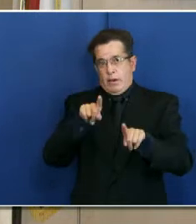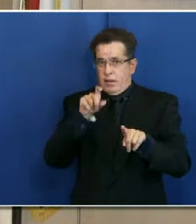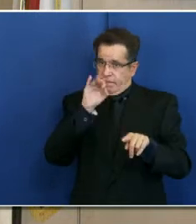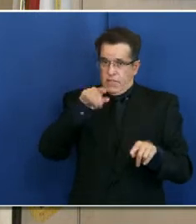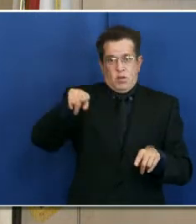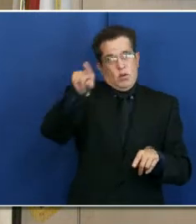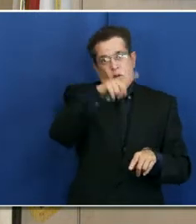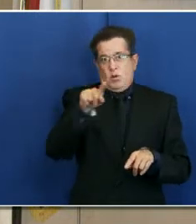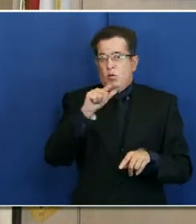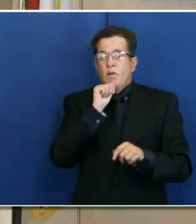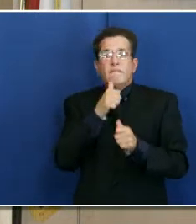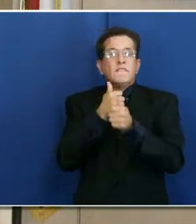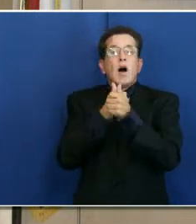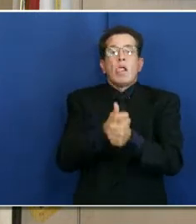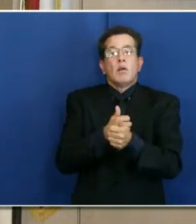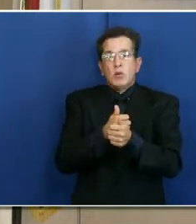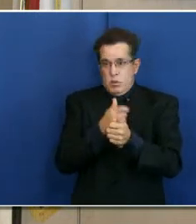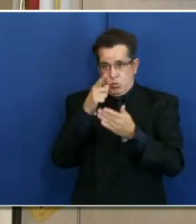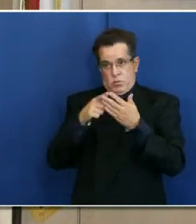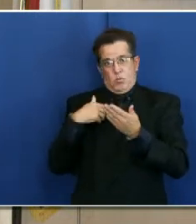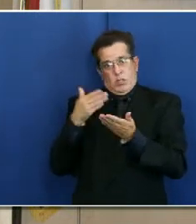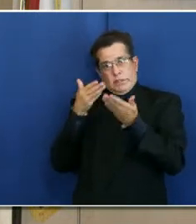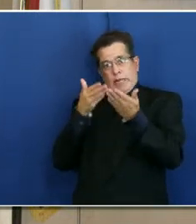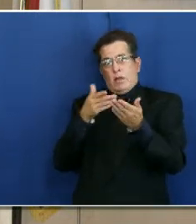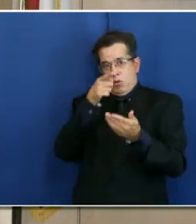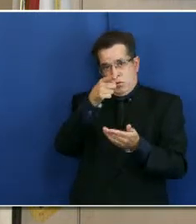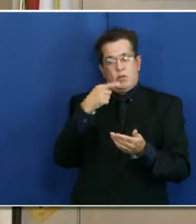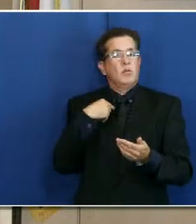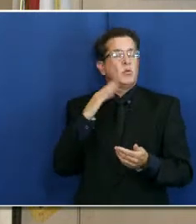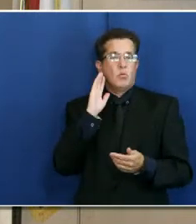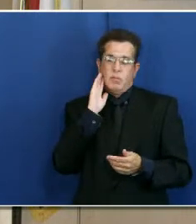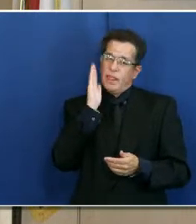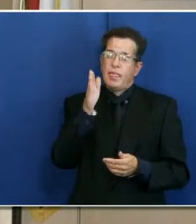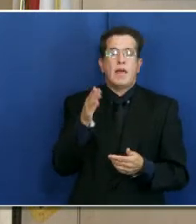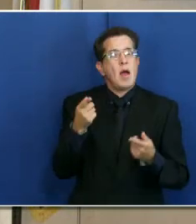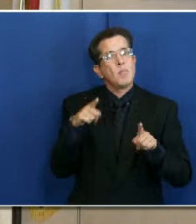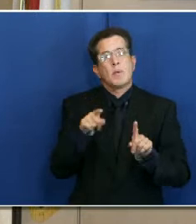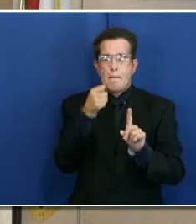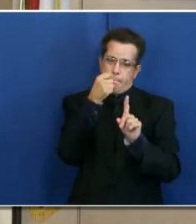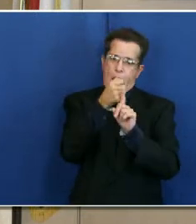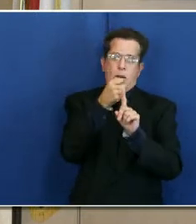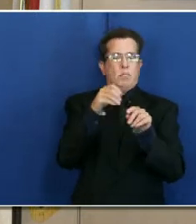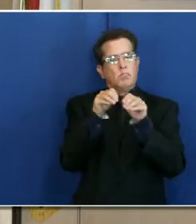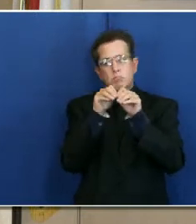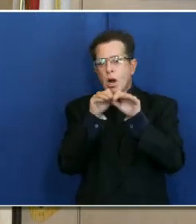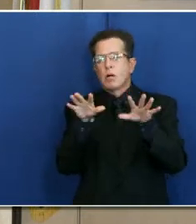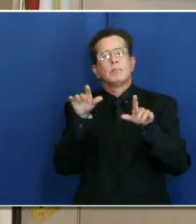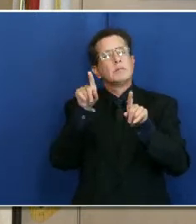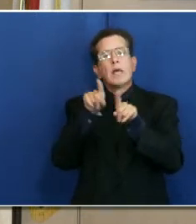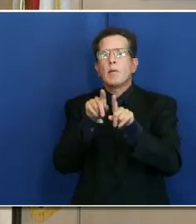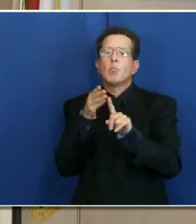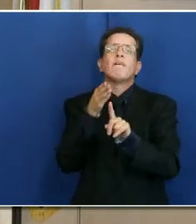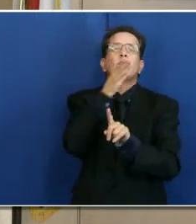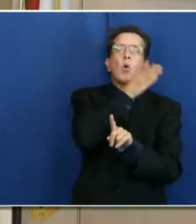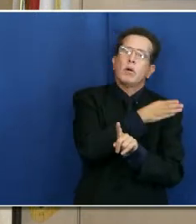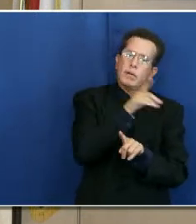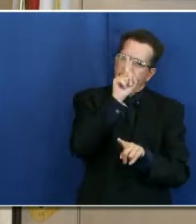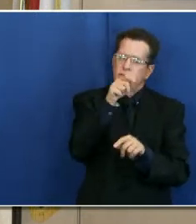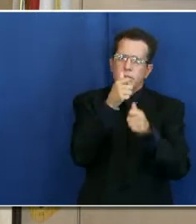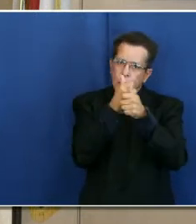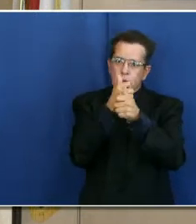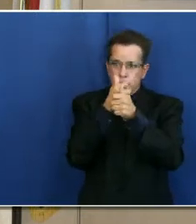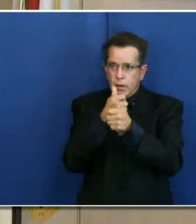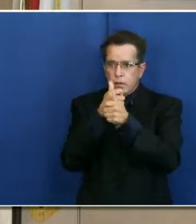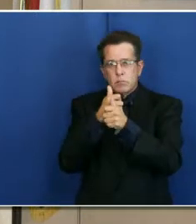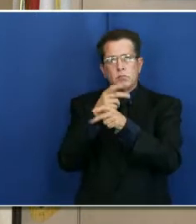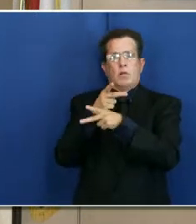do not do what we are asking them to do, we will find ourselves in the very same situation that we did in